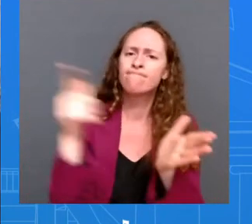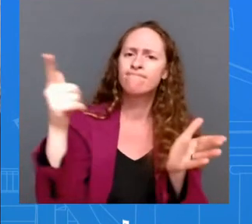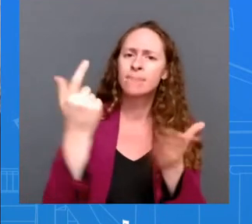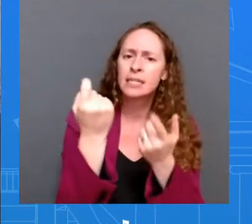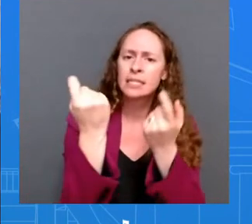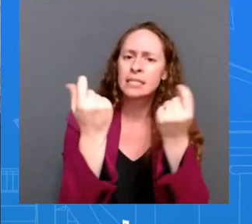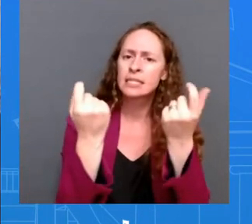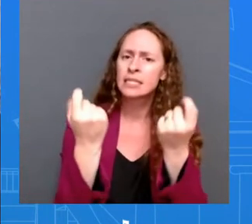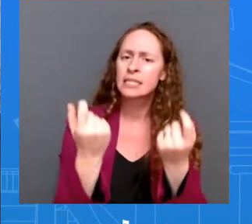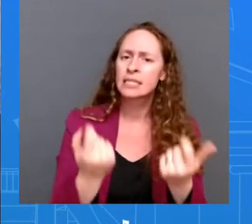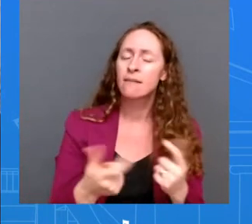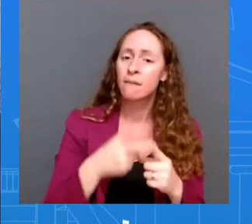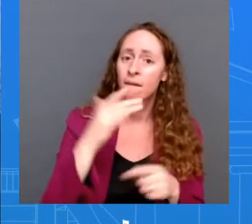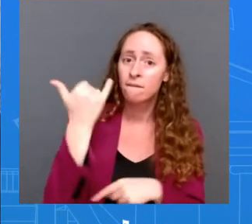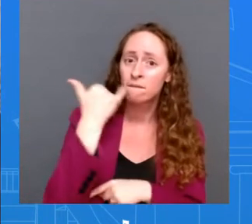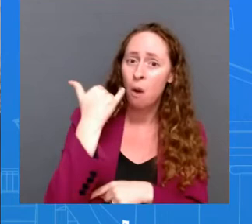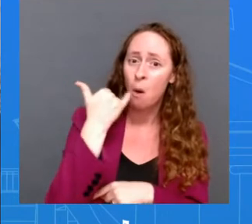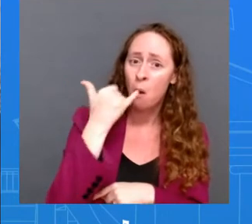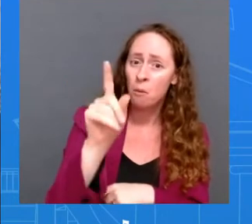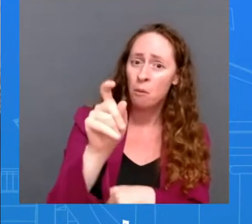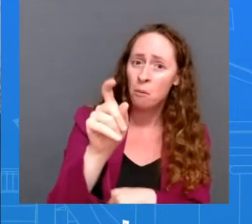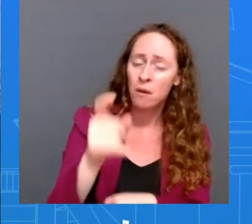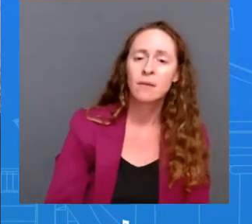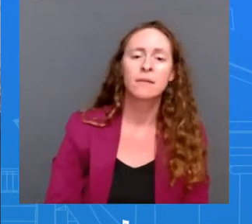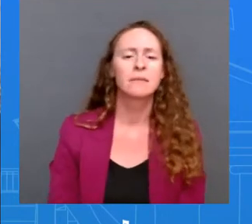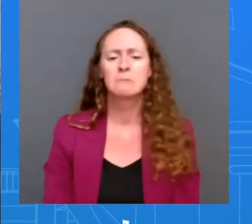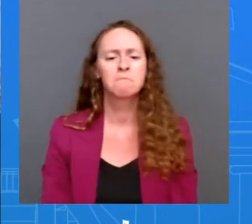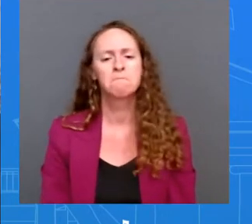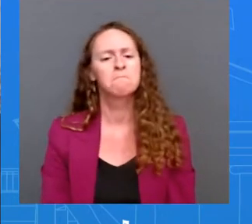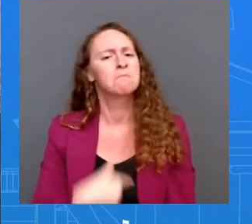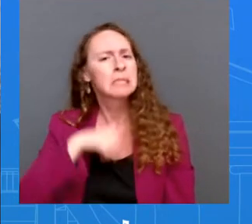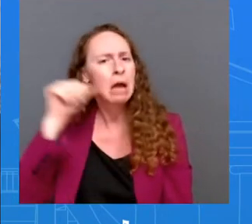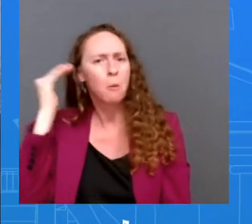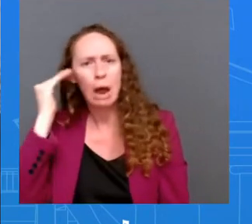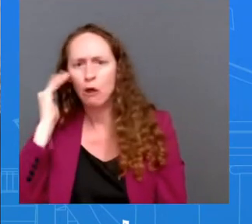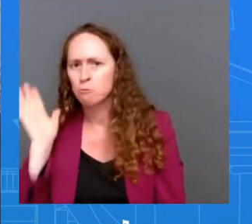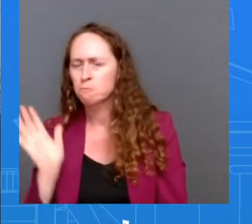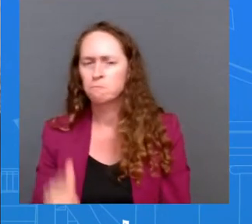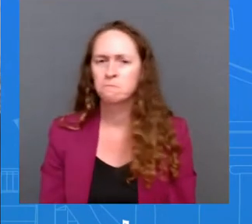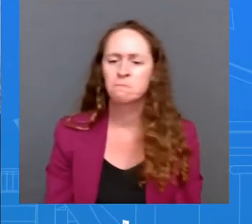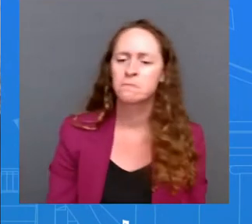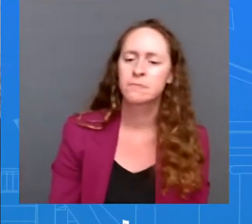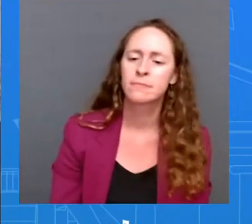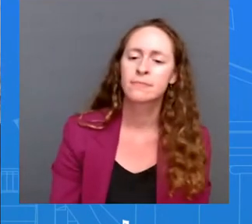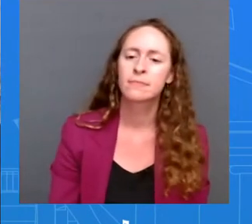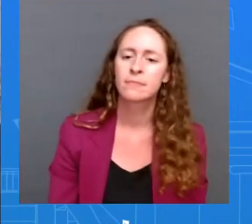Russia's preparing to plant fabricated evidence as it relates to this attack on the